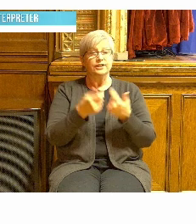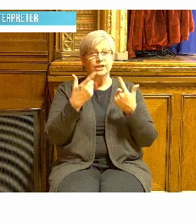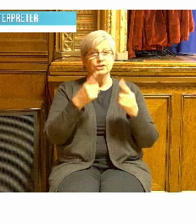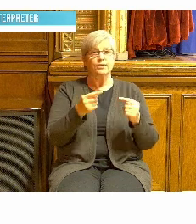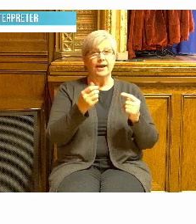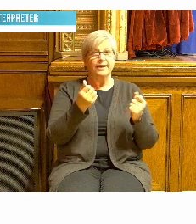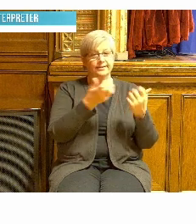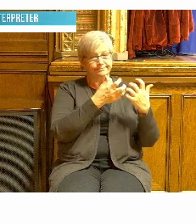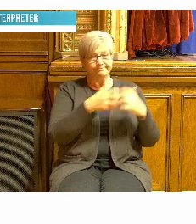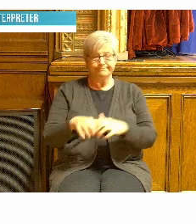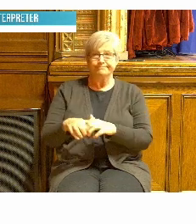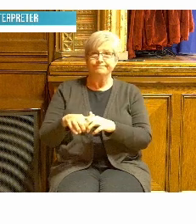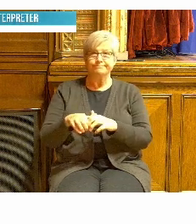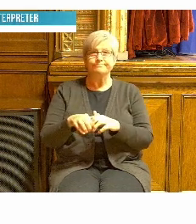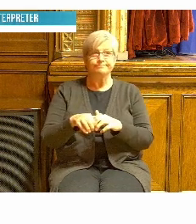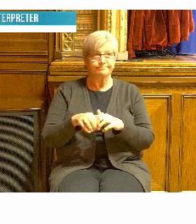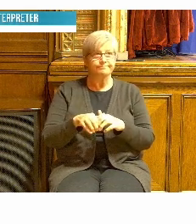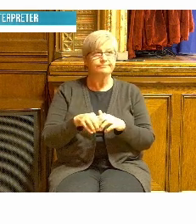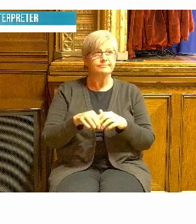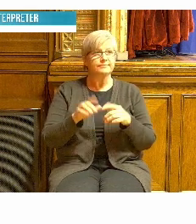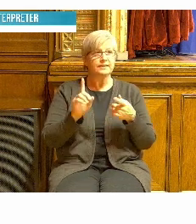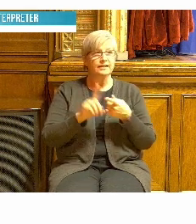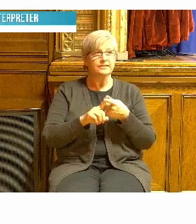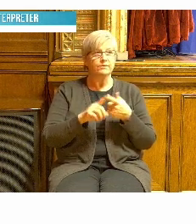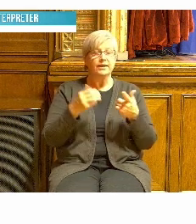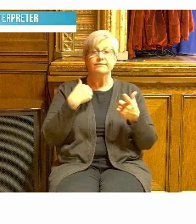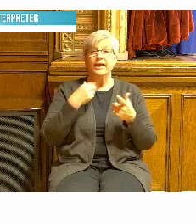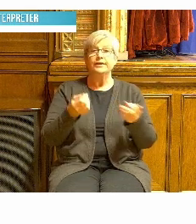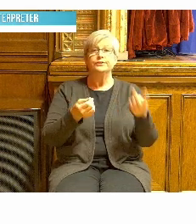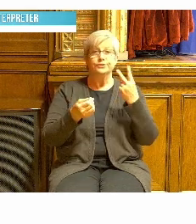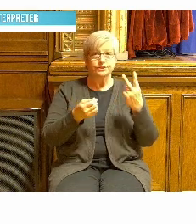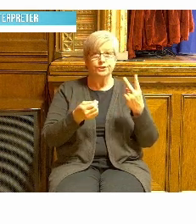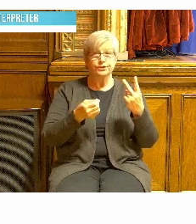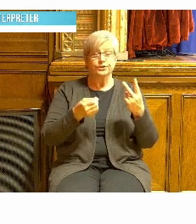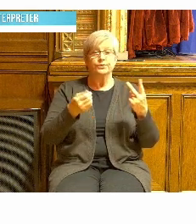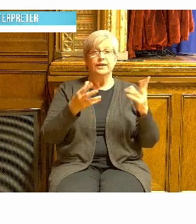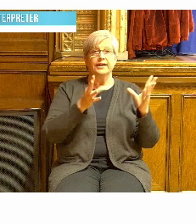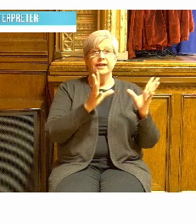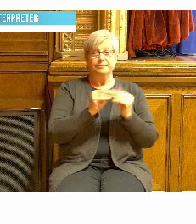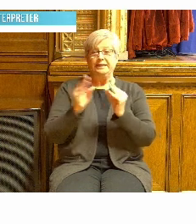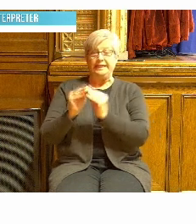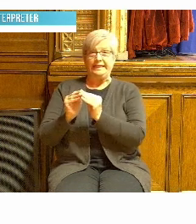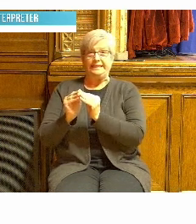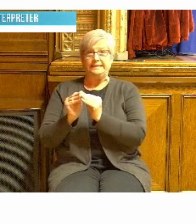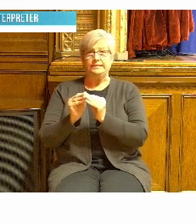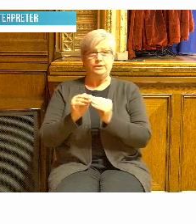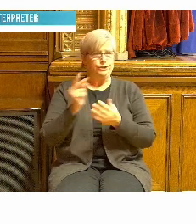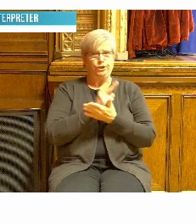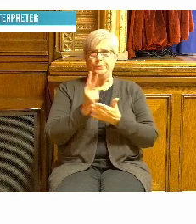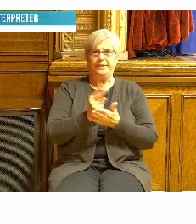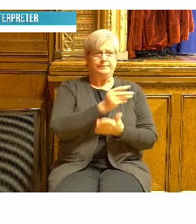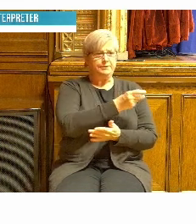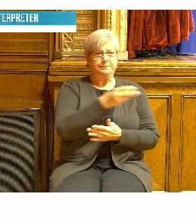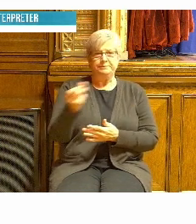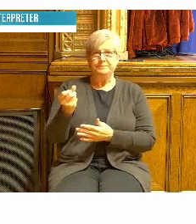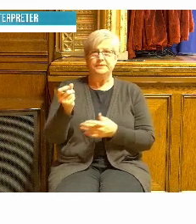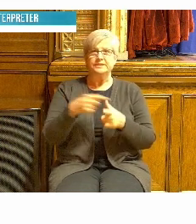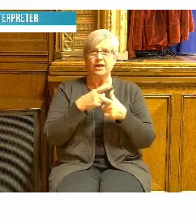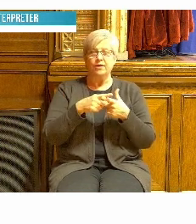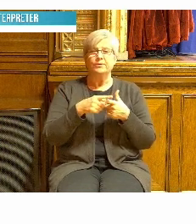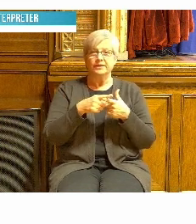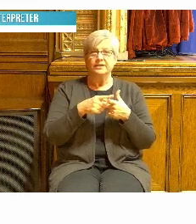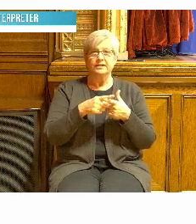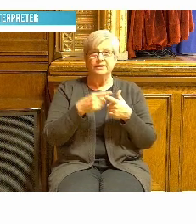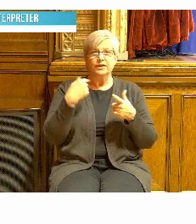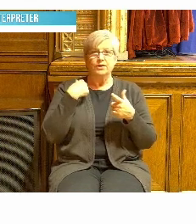happen like we've done today. We've had 2 hearings within 2 2 weeks from each other, actually,